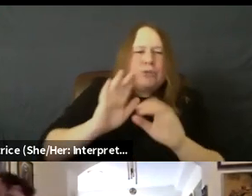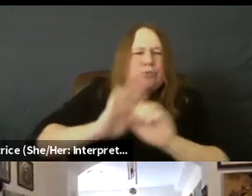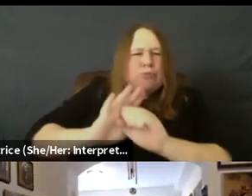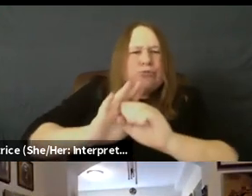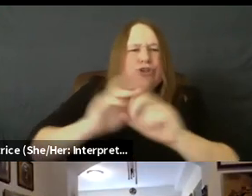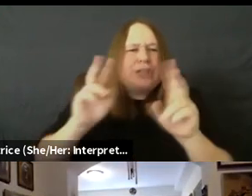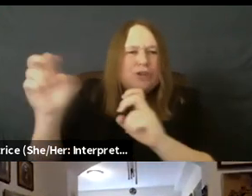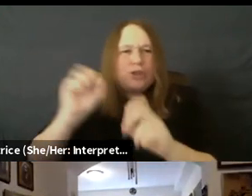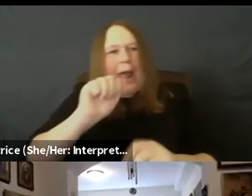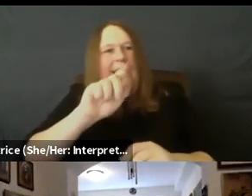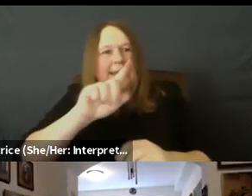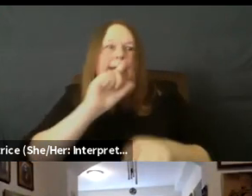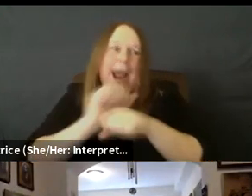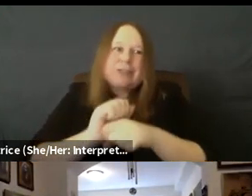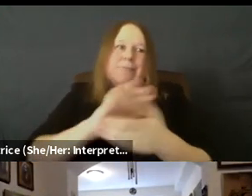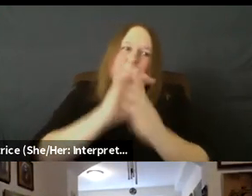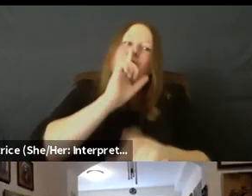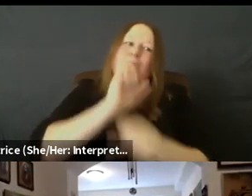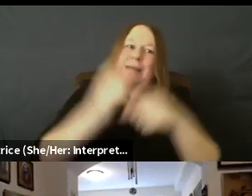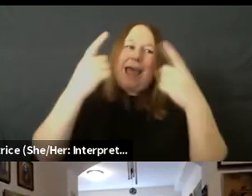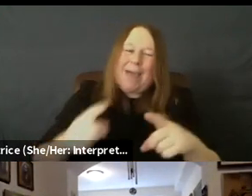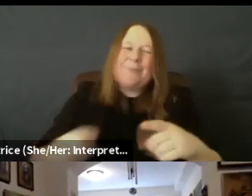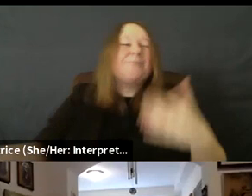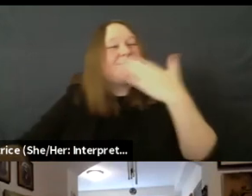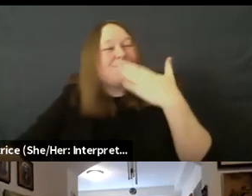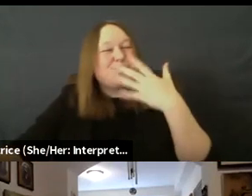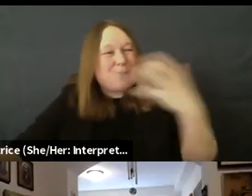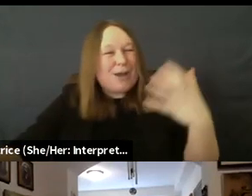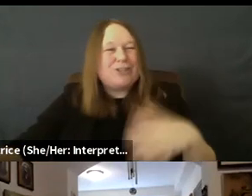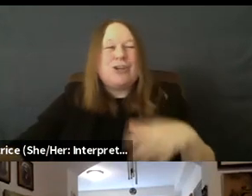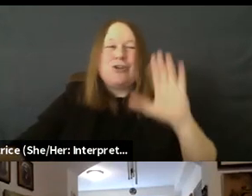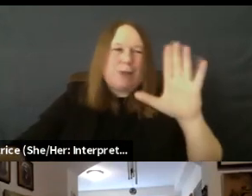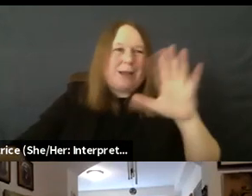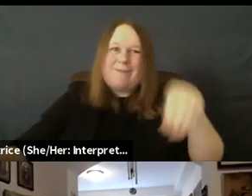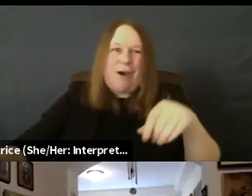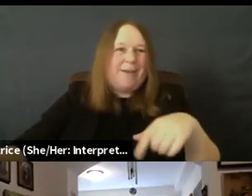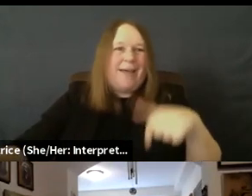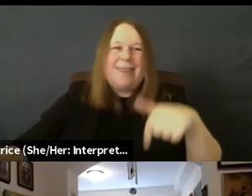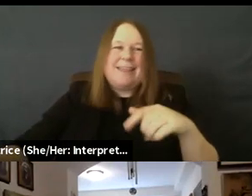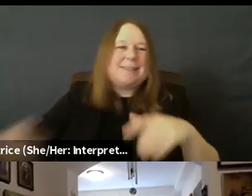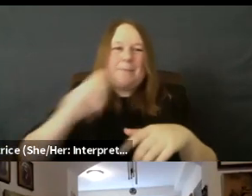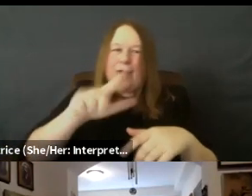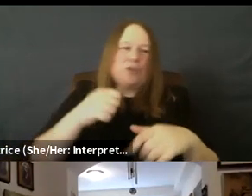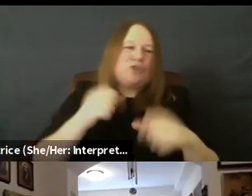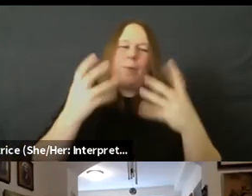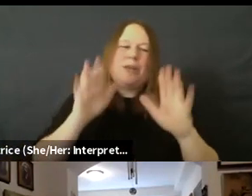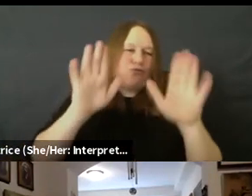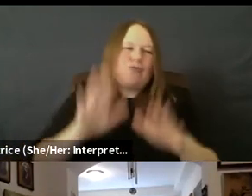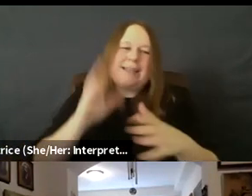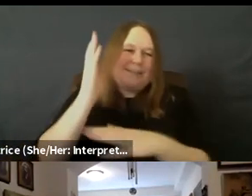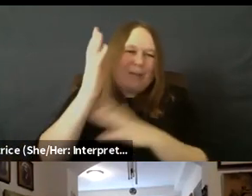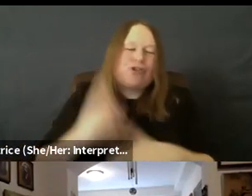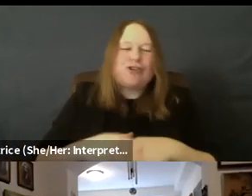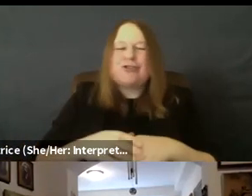so that the ADA could become a reality? Thank you very much. And it's great to be involved with this panel with so many great speakers. And